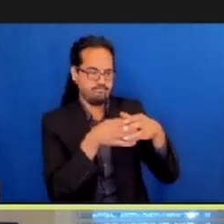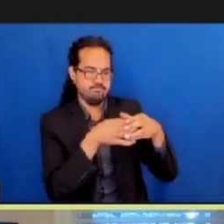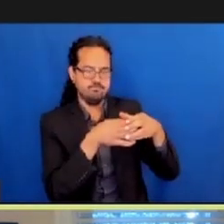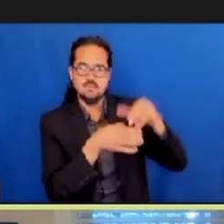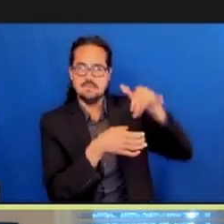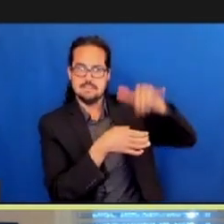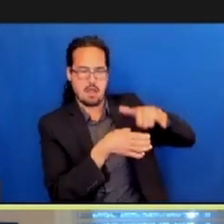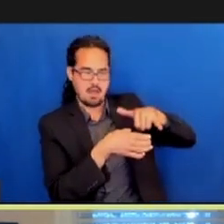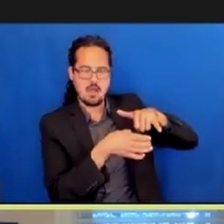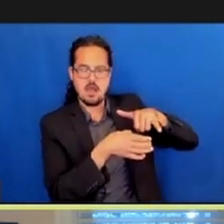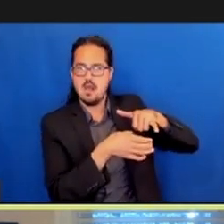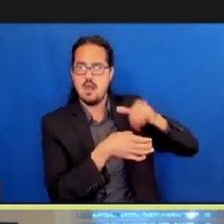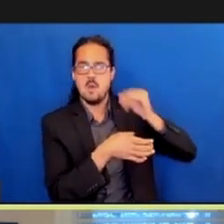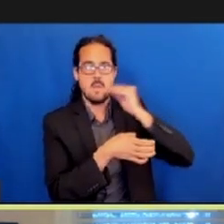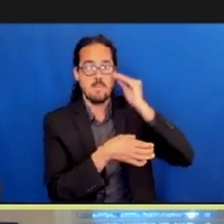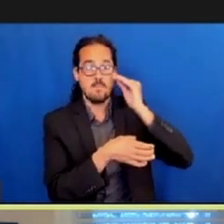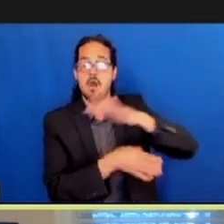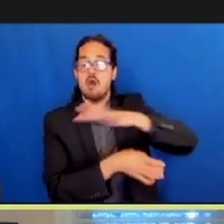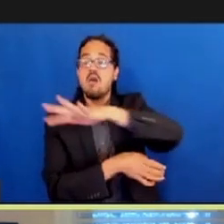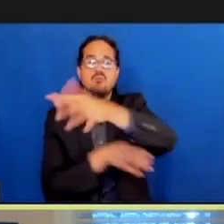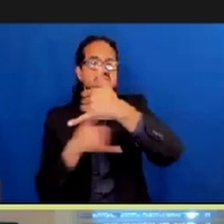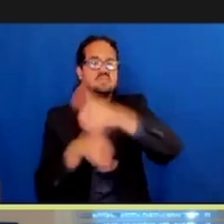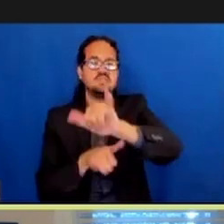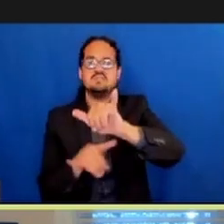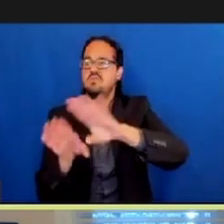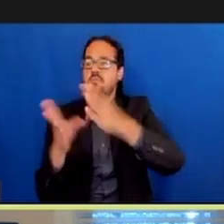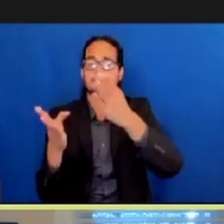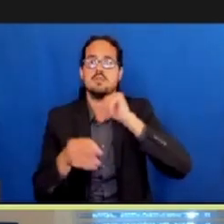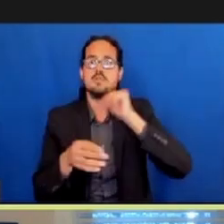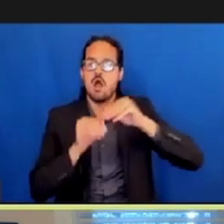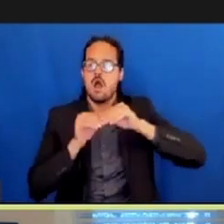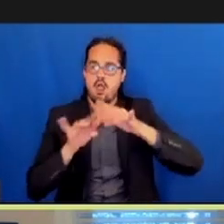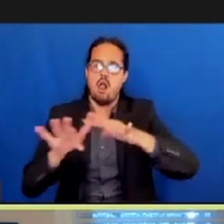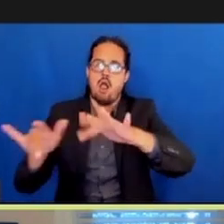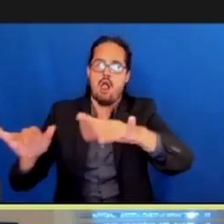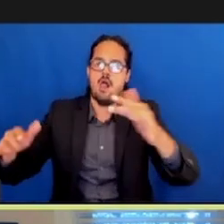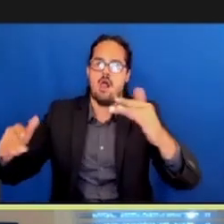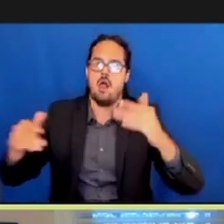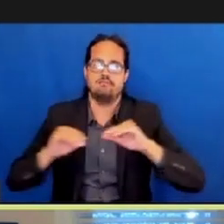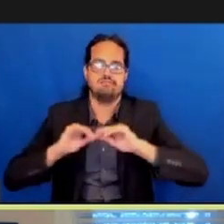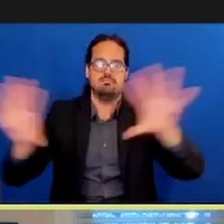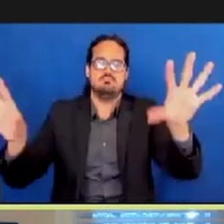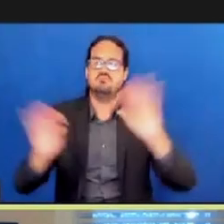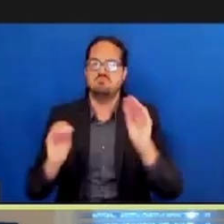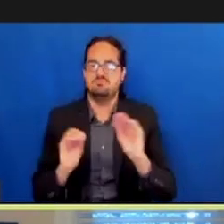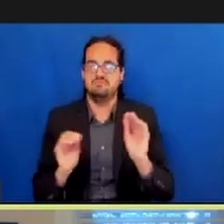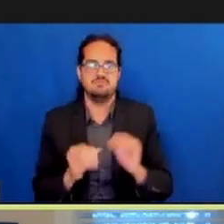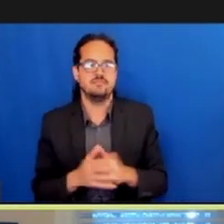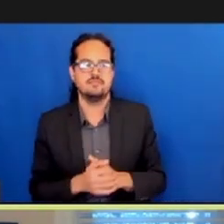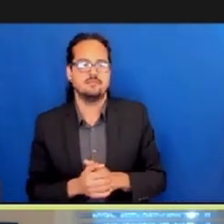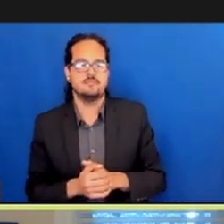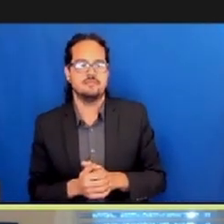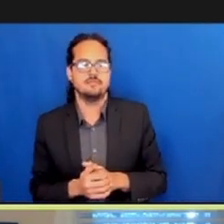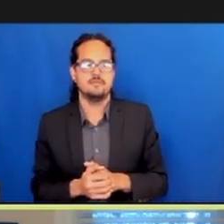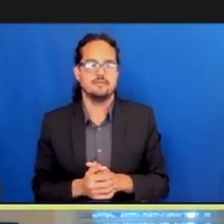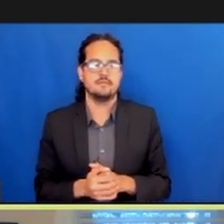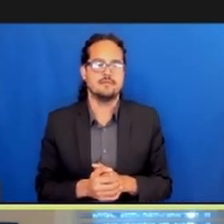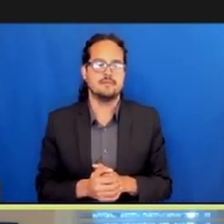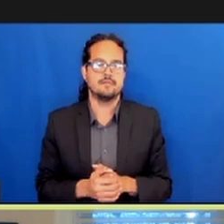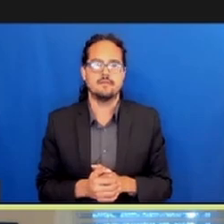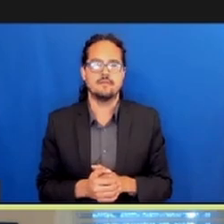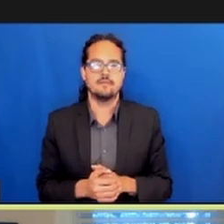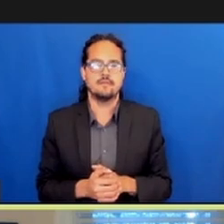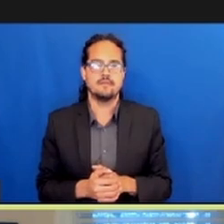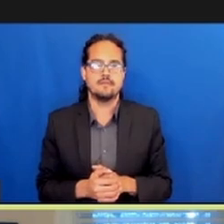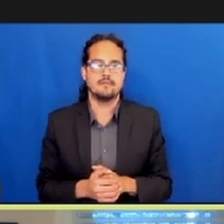can jump to the next slide. And that's just a slide of our teens getting vaccinated, which again was a great day. Our success again in